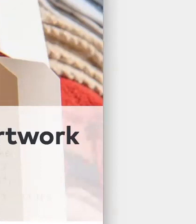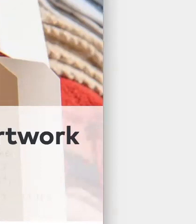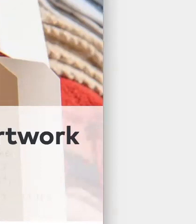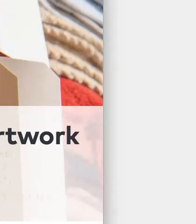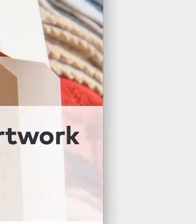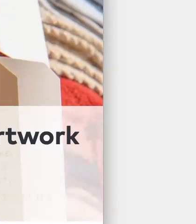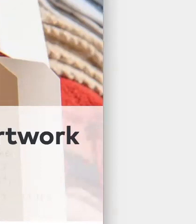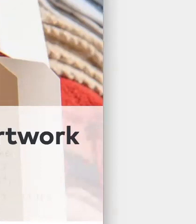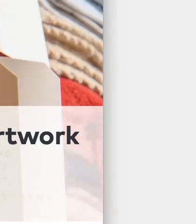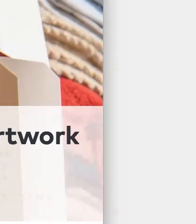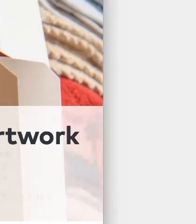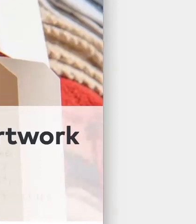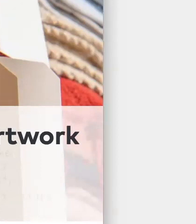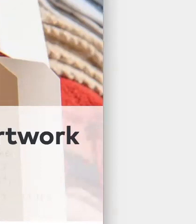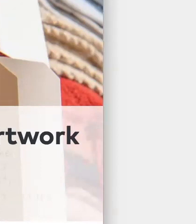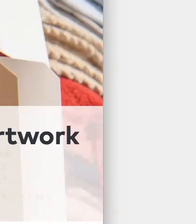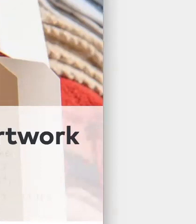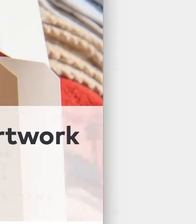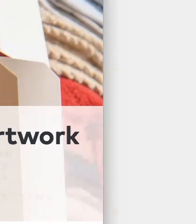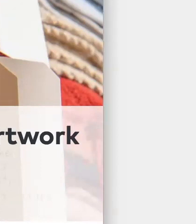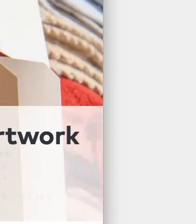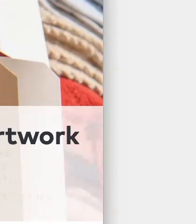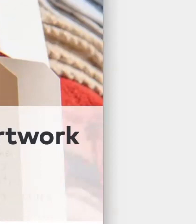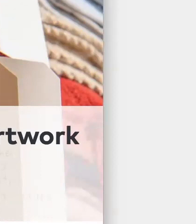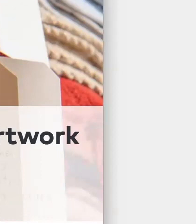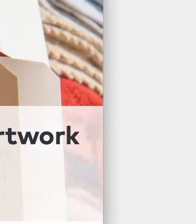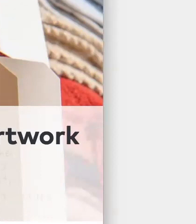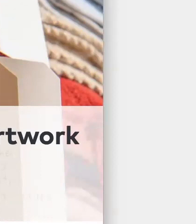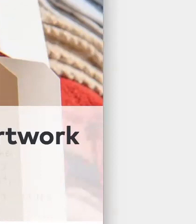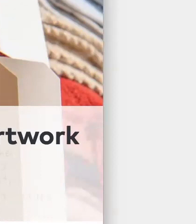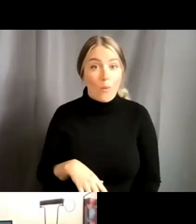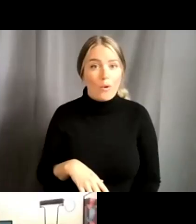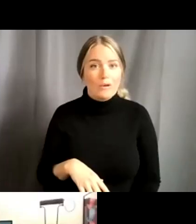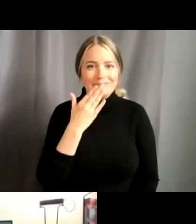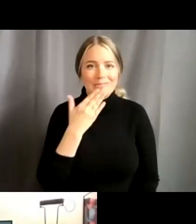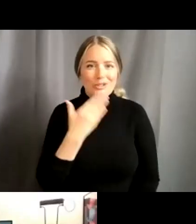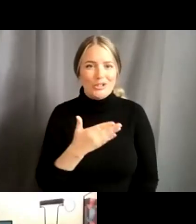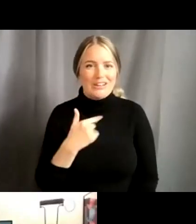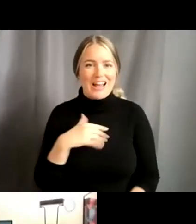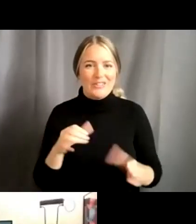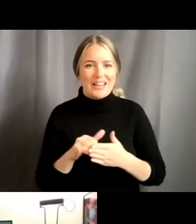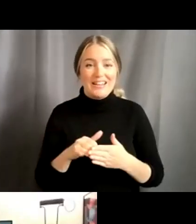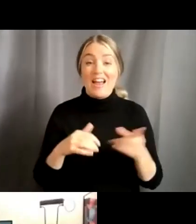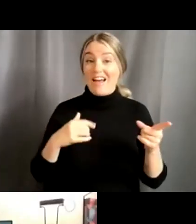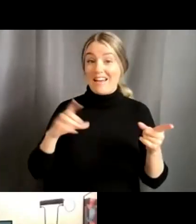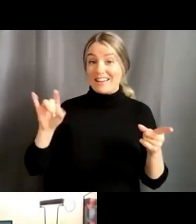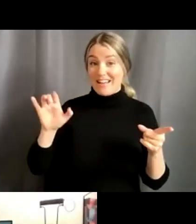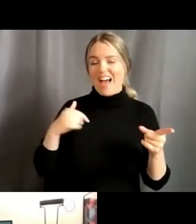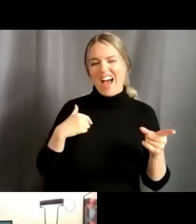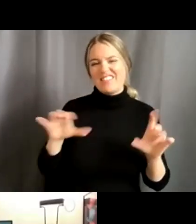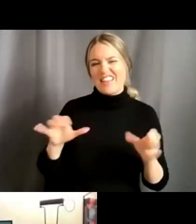says share audio as well. Oh, well, good. Let me redo that. Yeah, I've done that many times, so it's